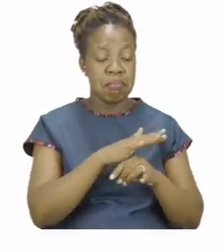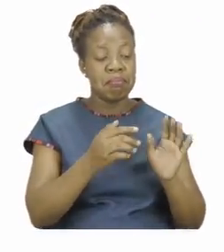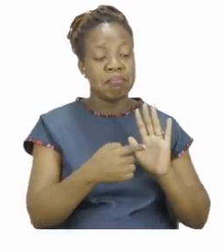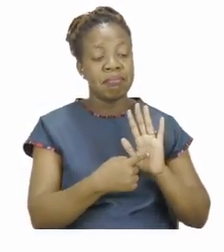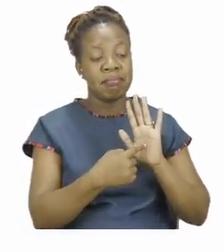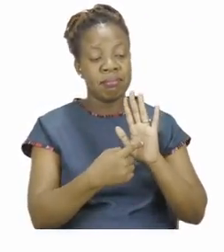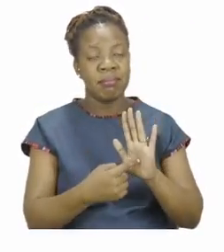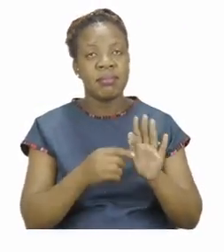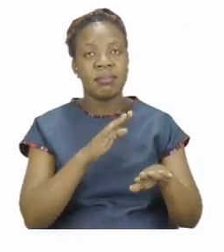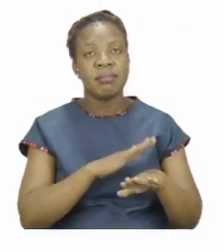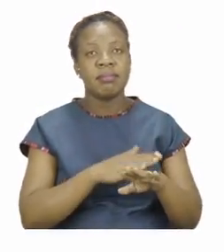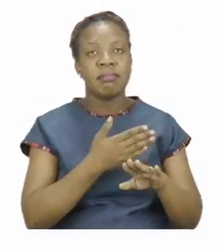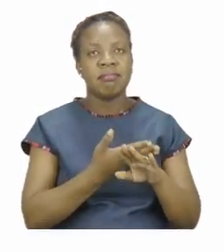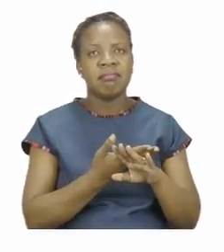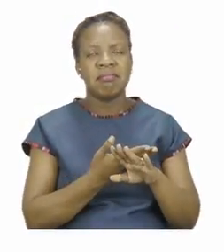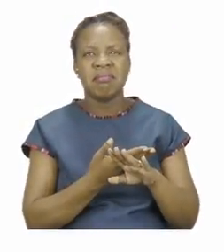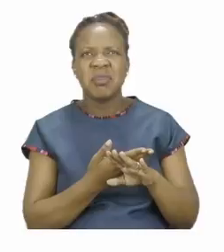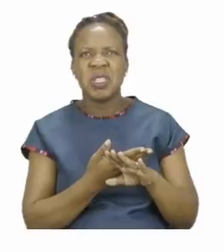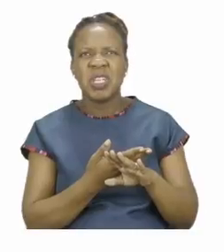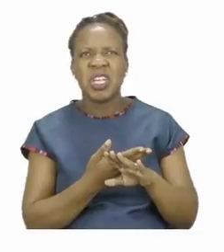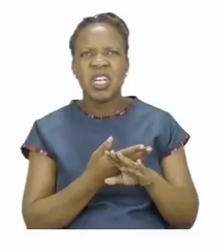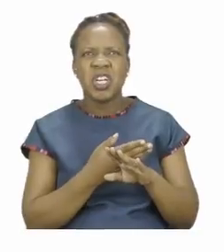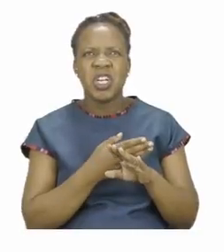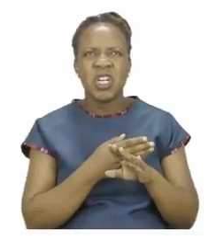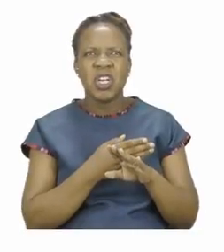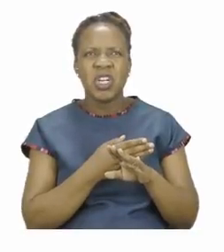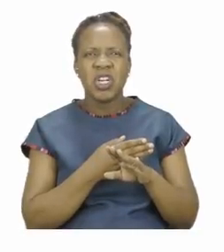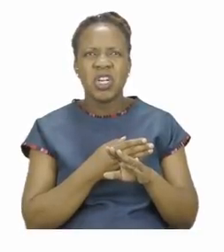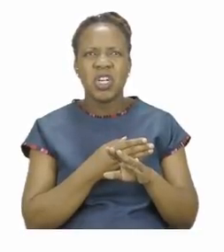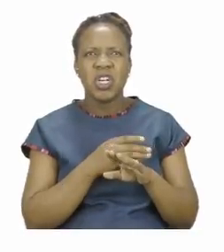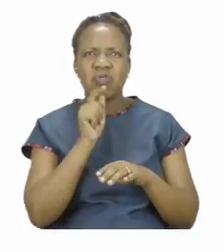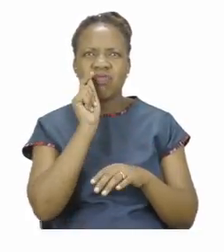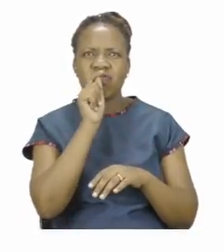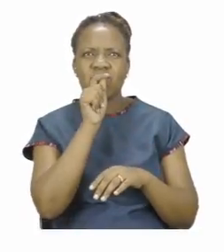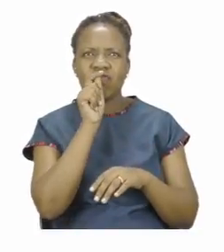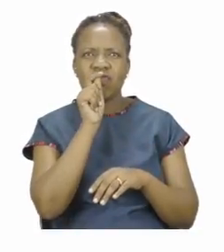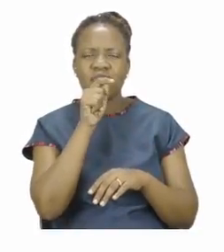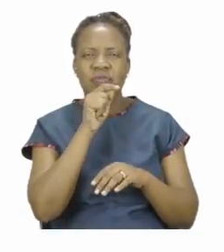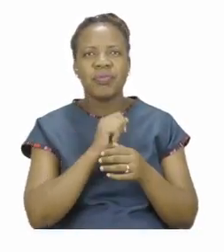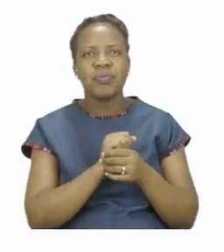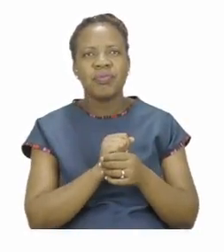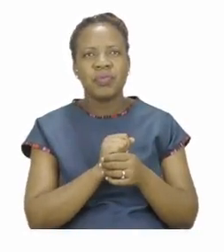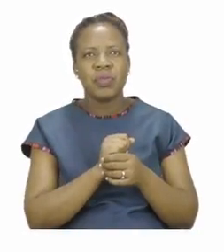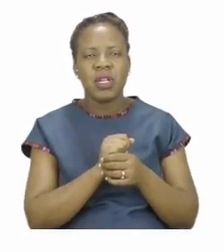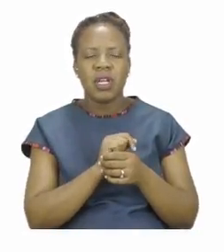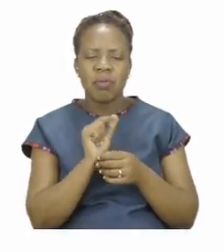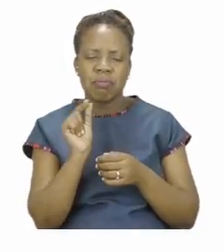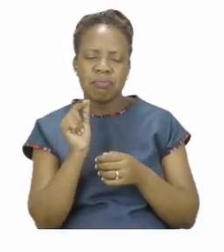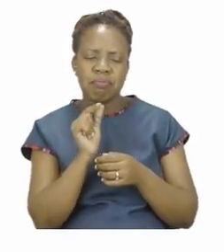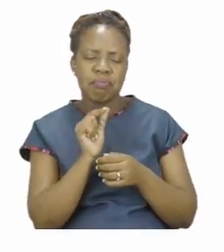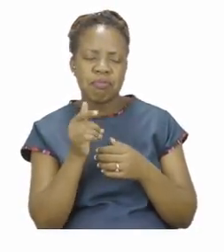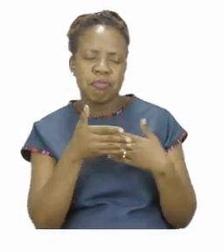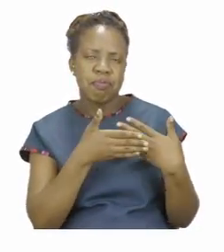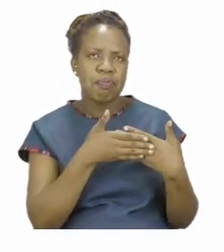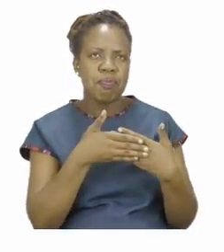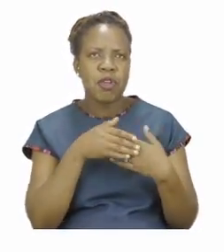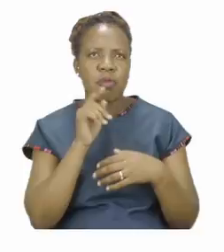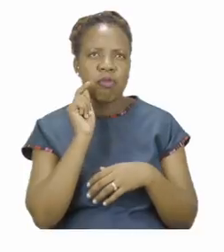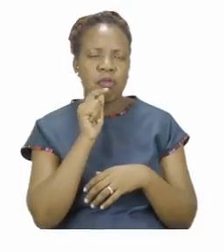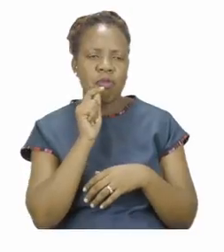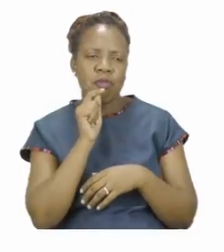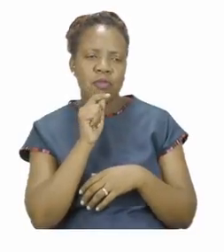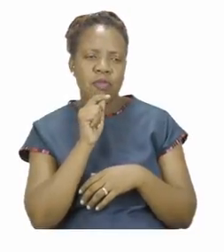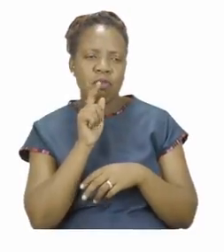for the chick. It says, the little chick runs to the water.